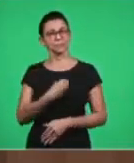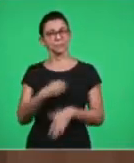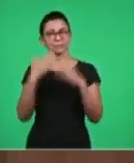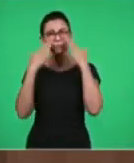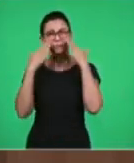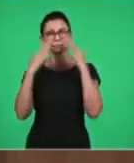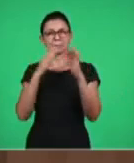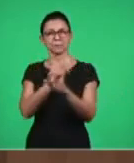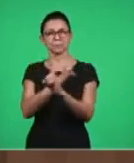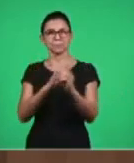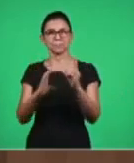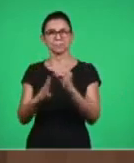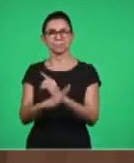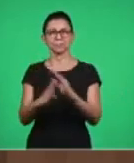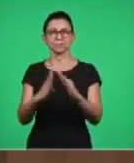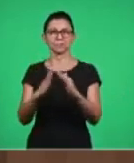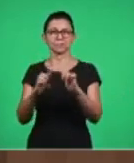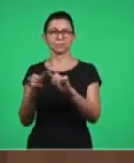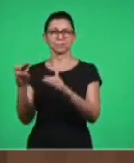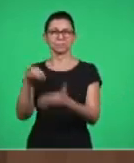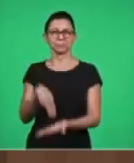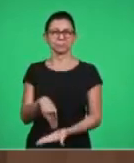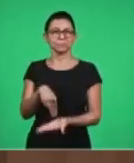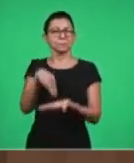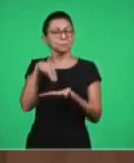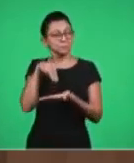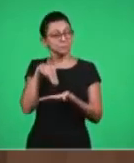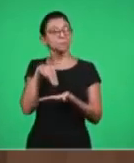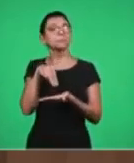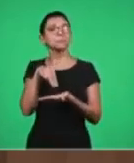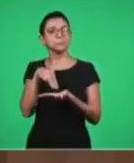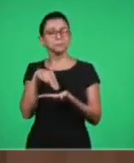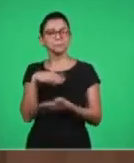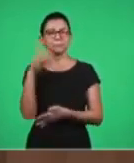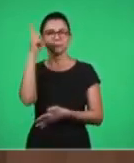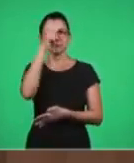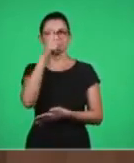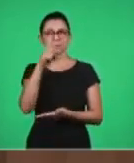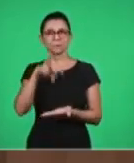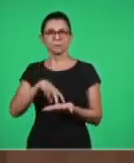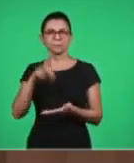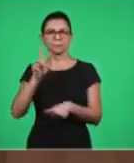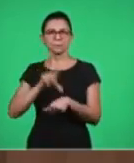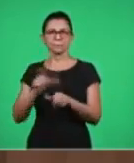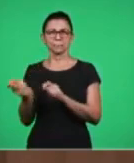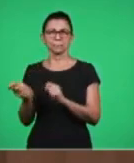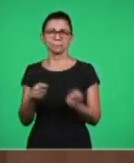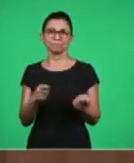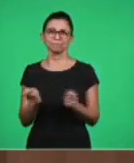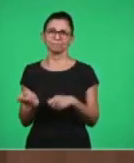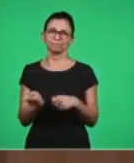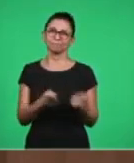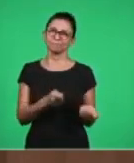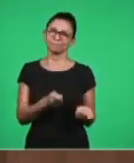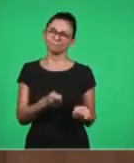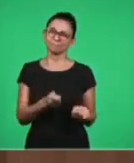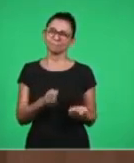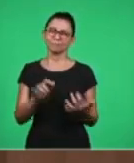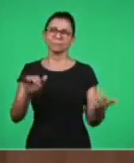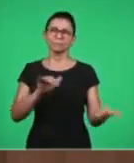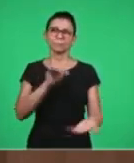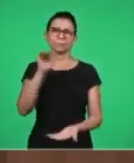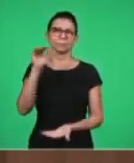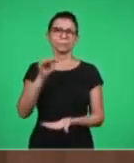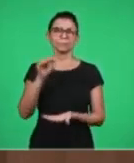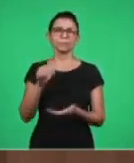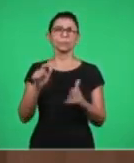the Sunday school of the Maranatha Christian Church, something that we do every Sunday morning around this time. And our